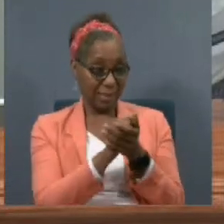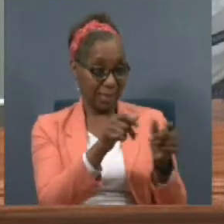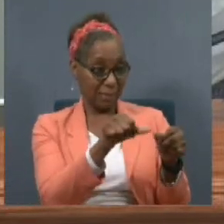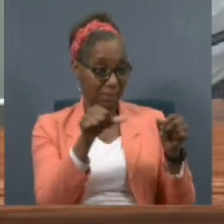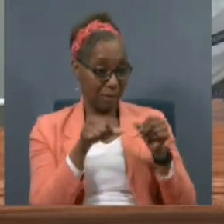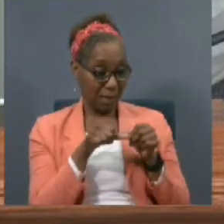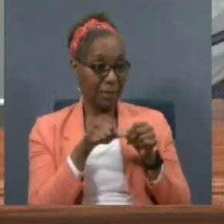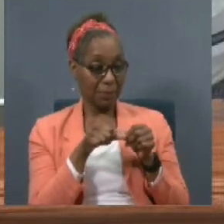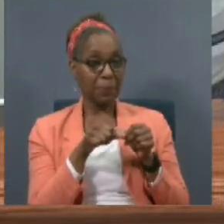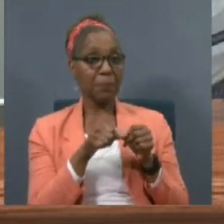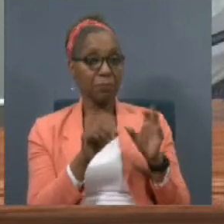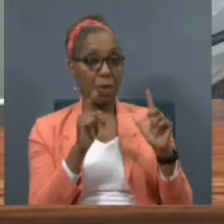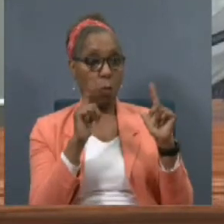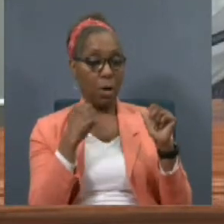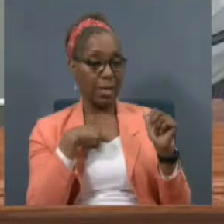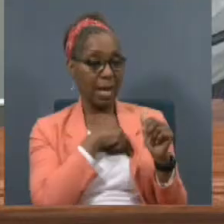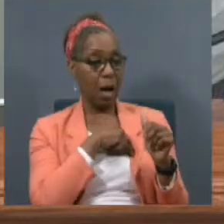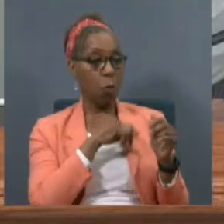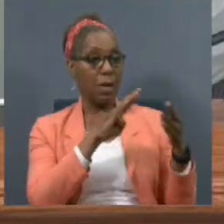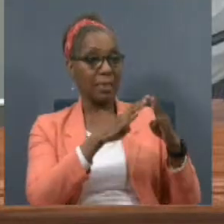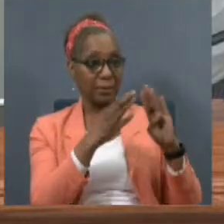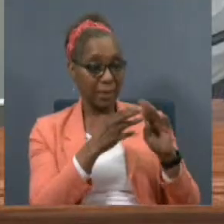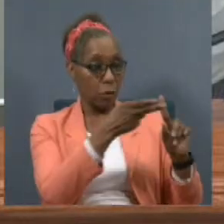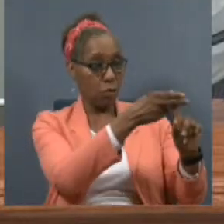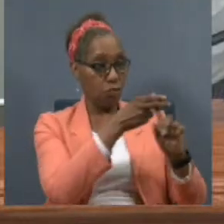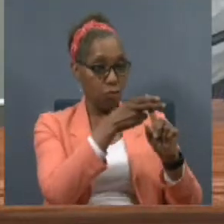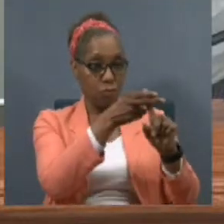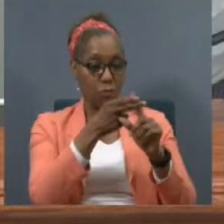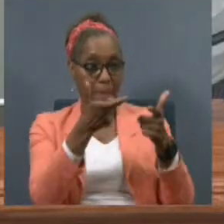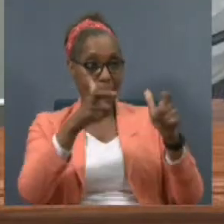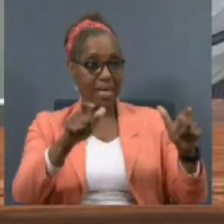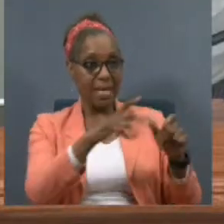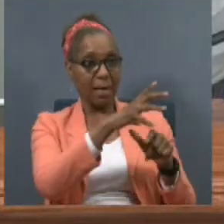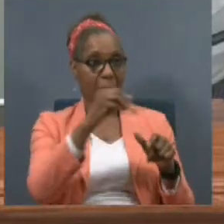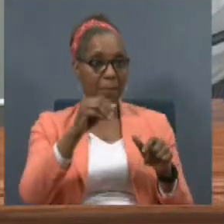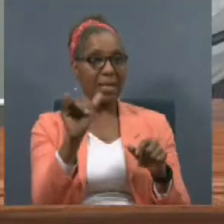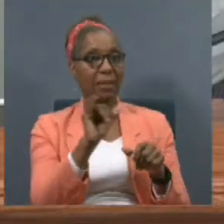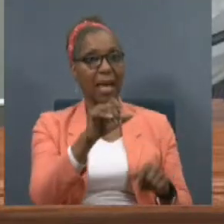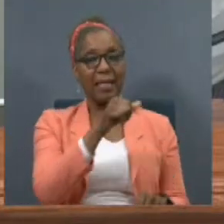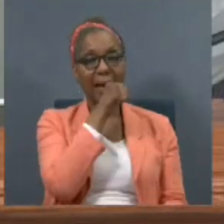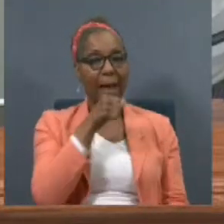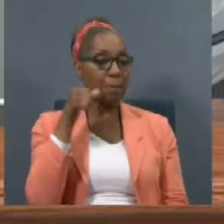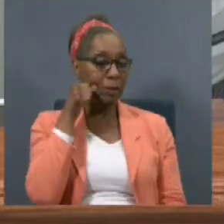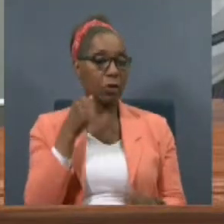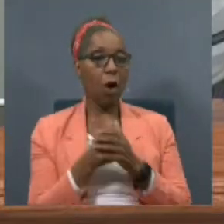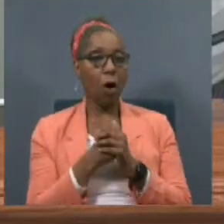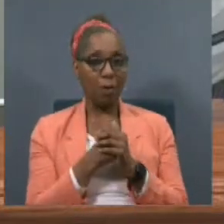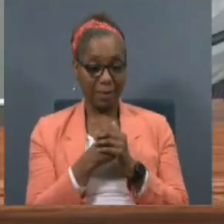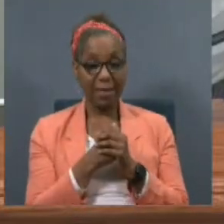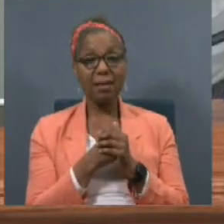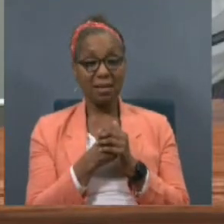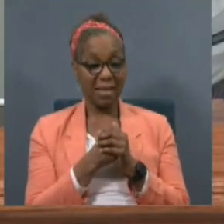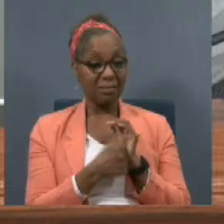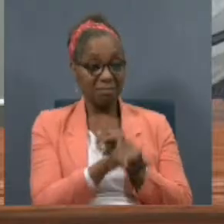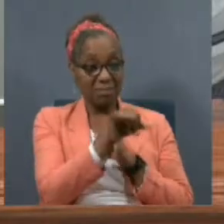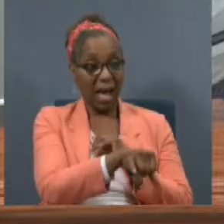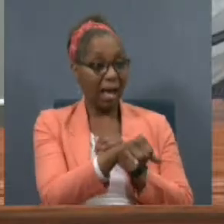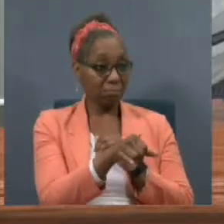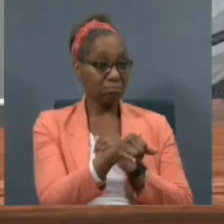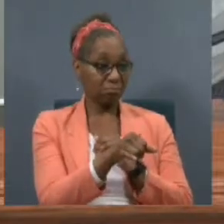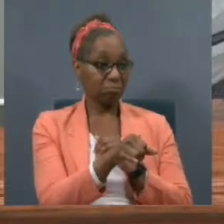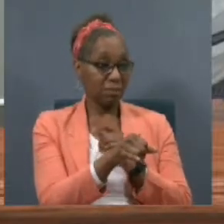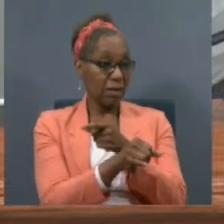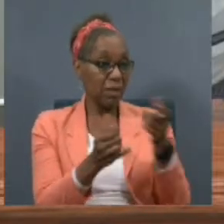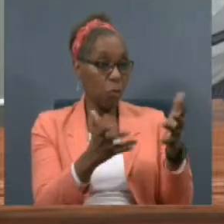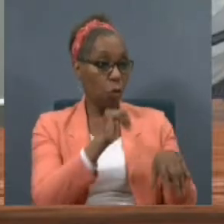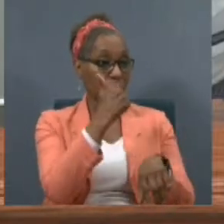where when our city goes out to recruit big companies like Amazon, it's where they want to be. It's where